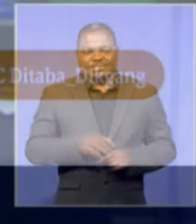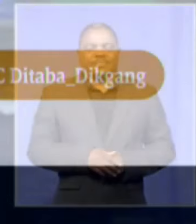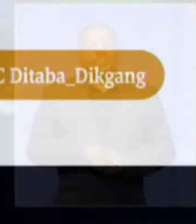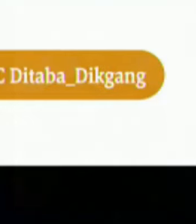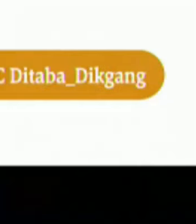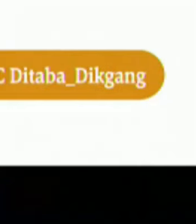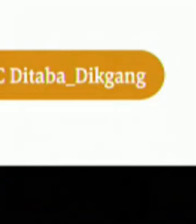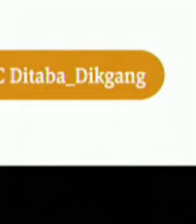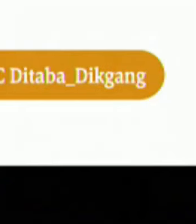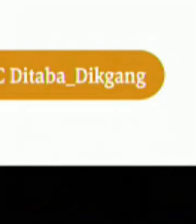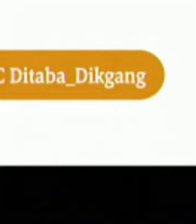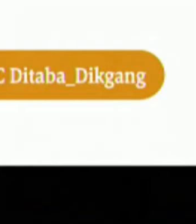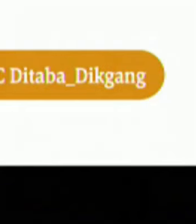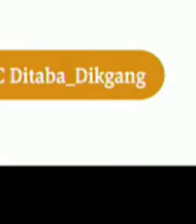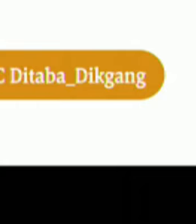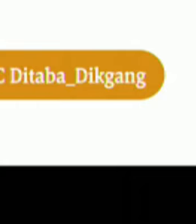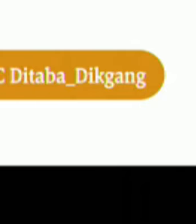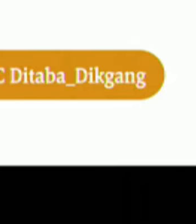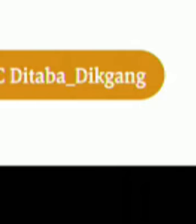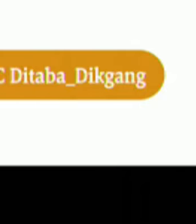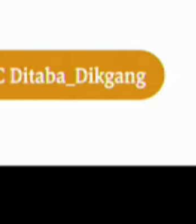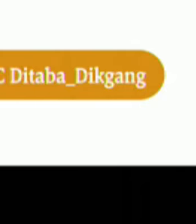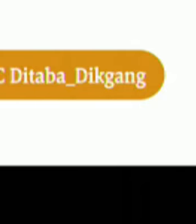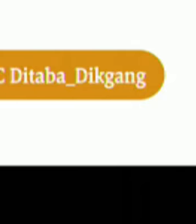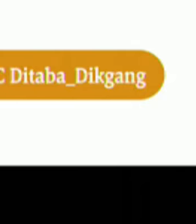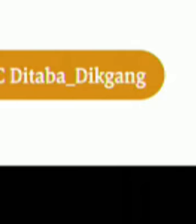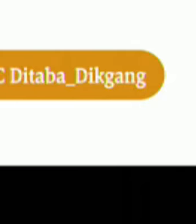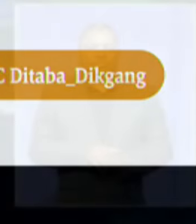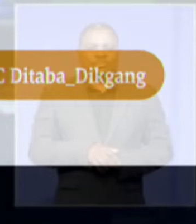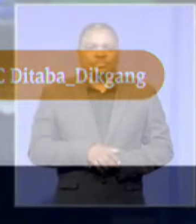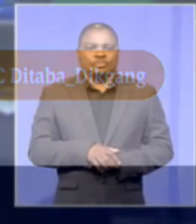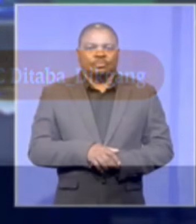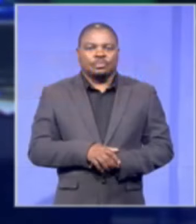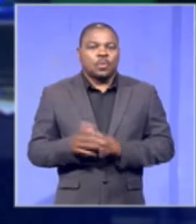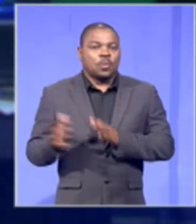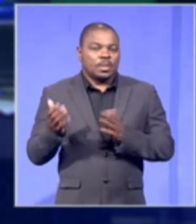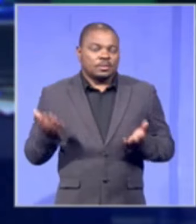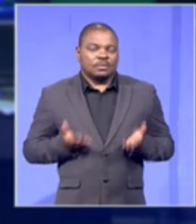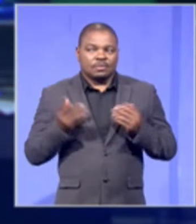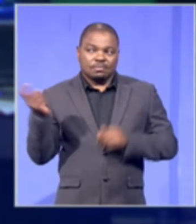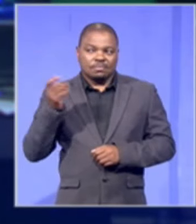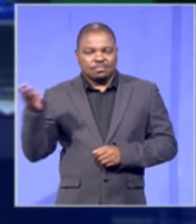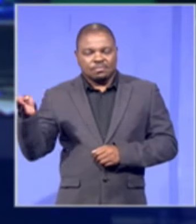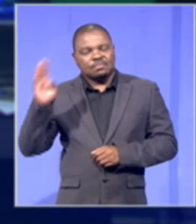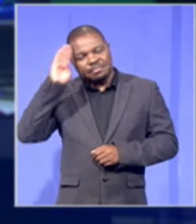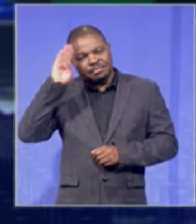sasa ke moifo wa ditaba tsa Setswana ka hora ya borobedi ho latela bolipi kgotso.